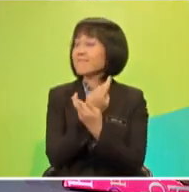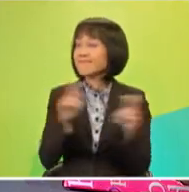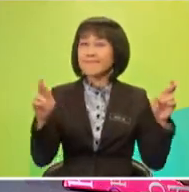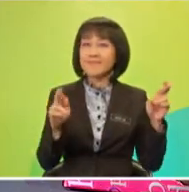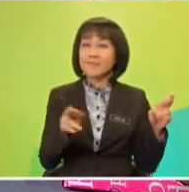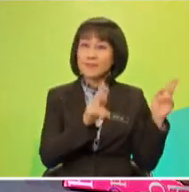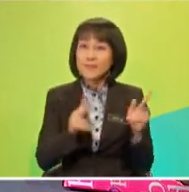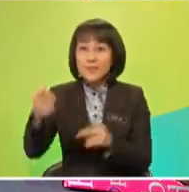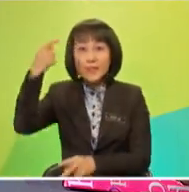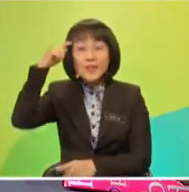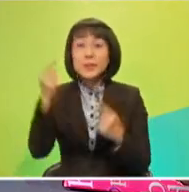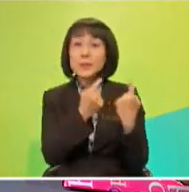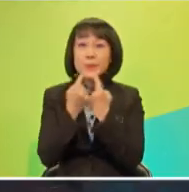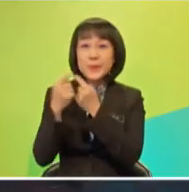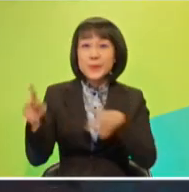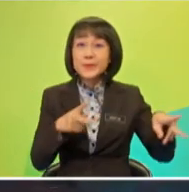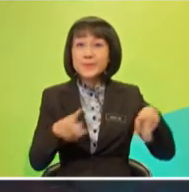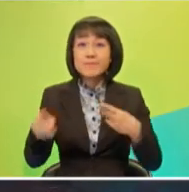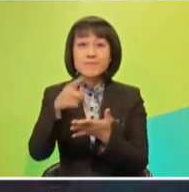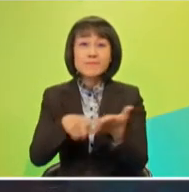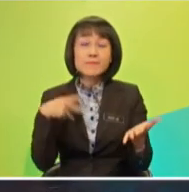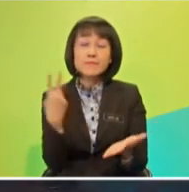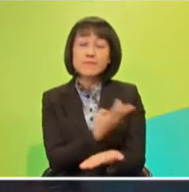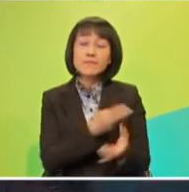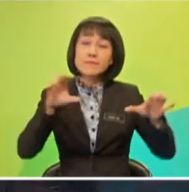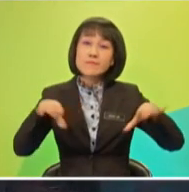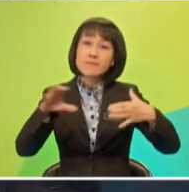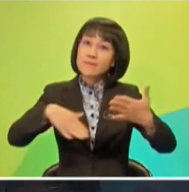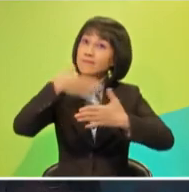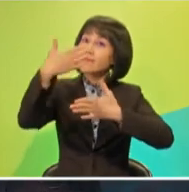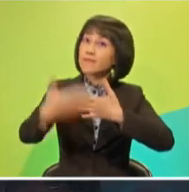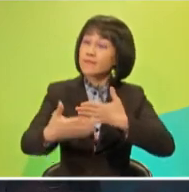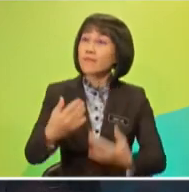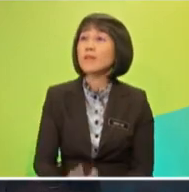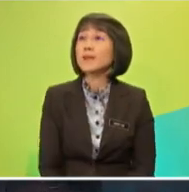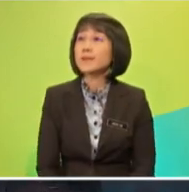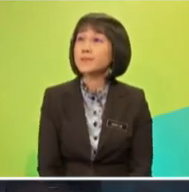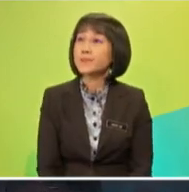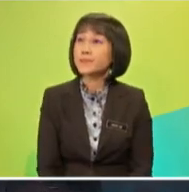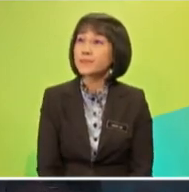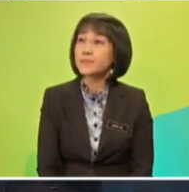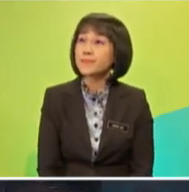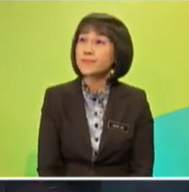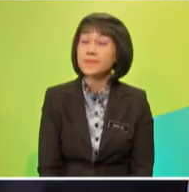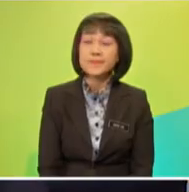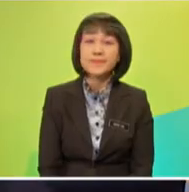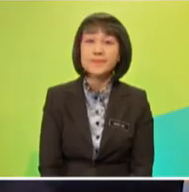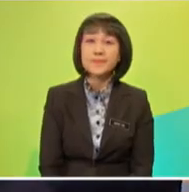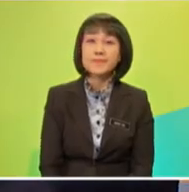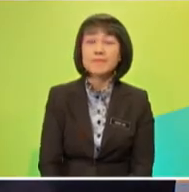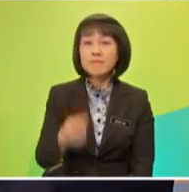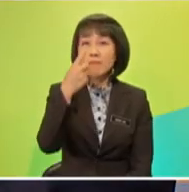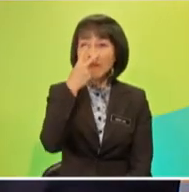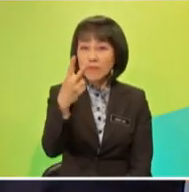our birthday party. What are we going to do next? Okay, now, we're going to look into these